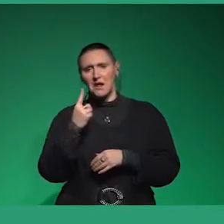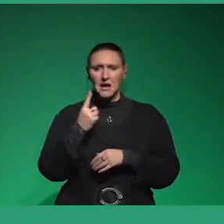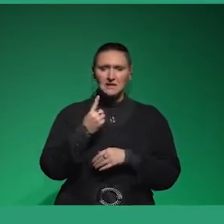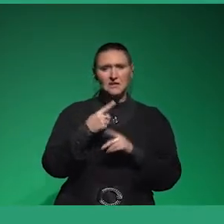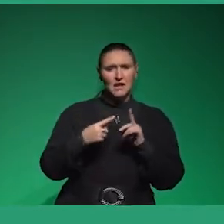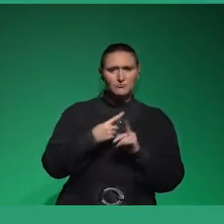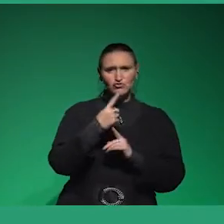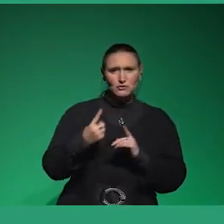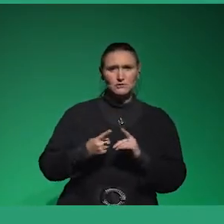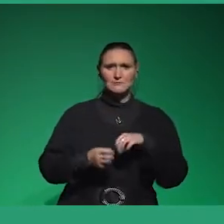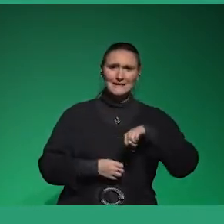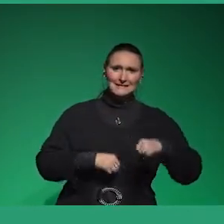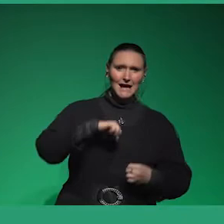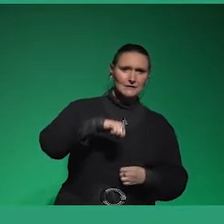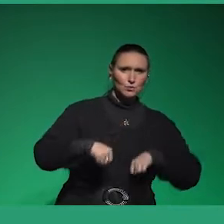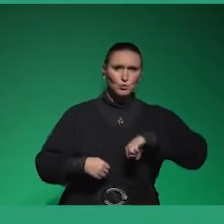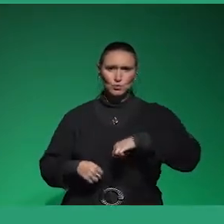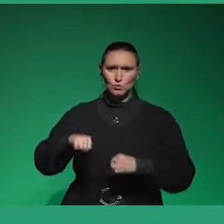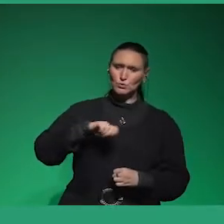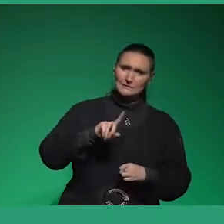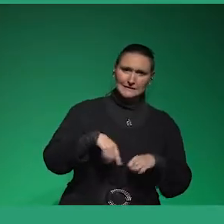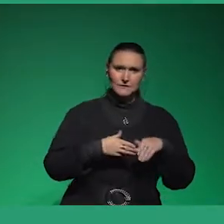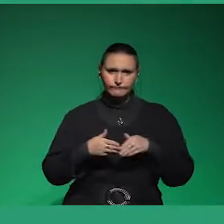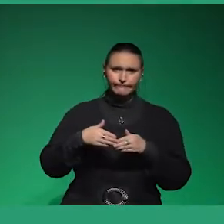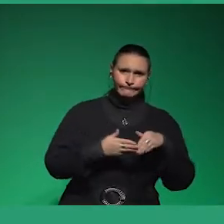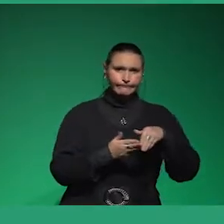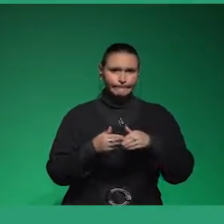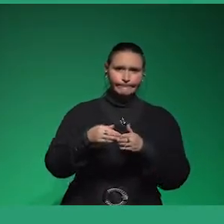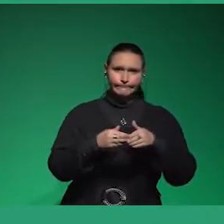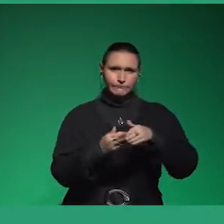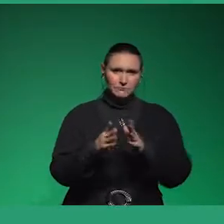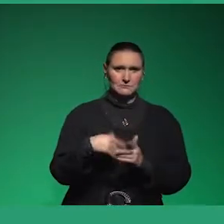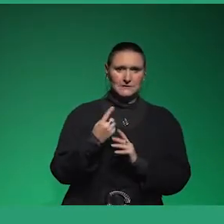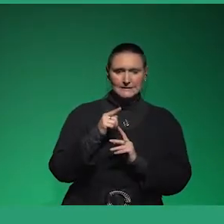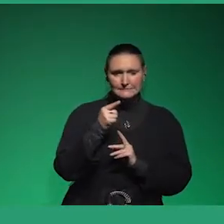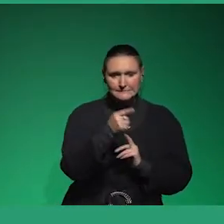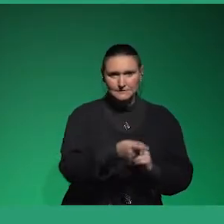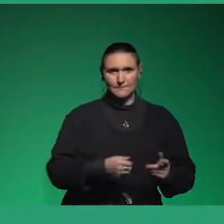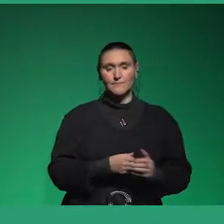We make our own plantation also, coffee plantation, beside of the still the